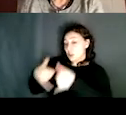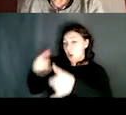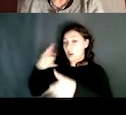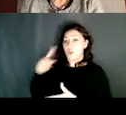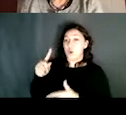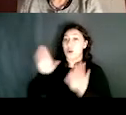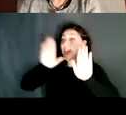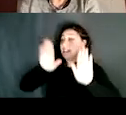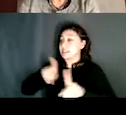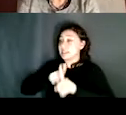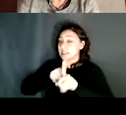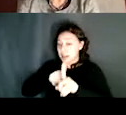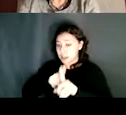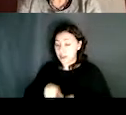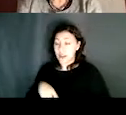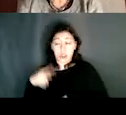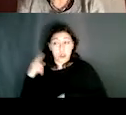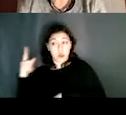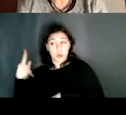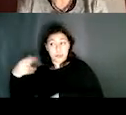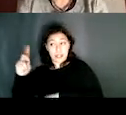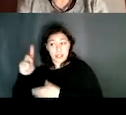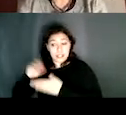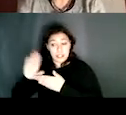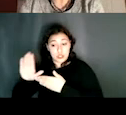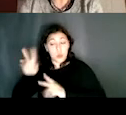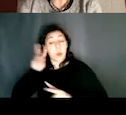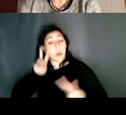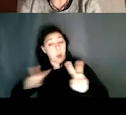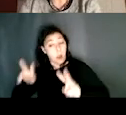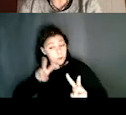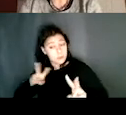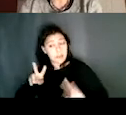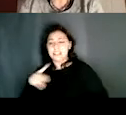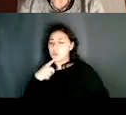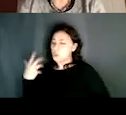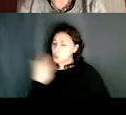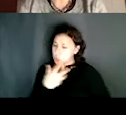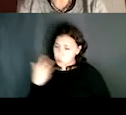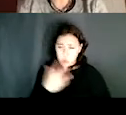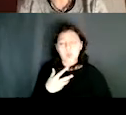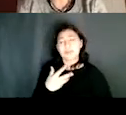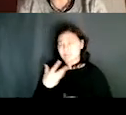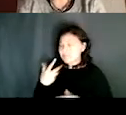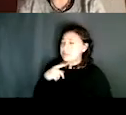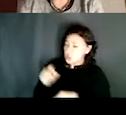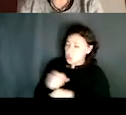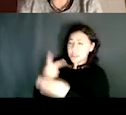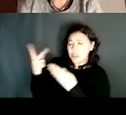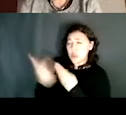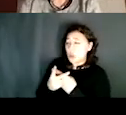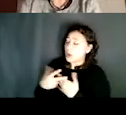One doctoral student observed, "Many view doctoral programs as a taxing program, conducting research for an